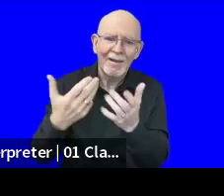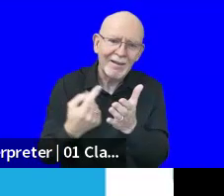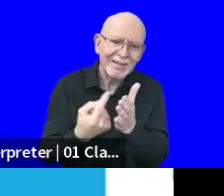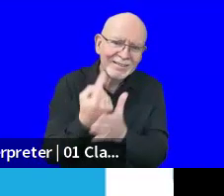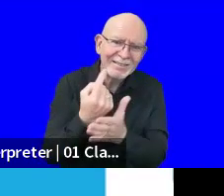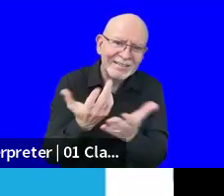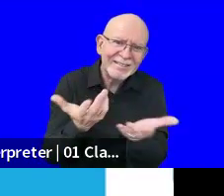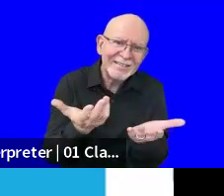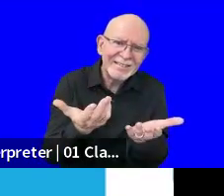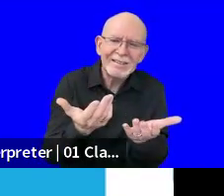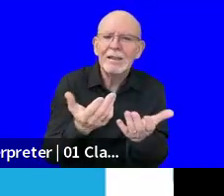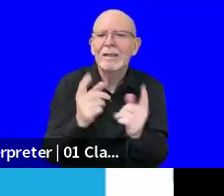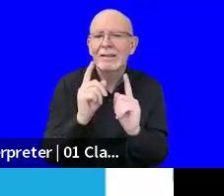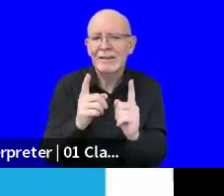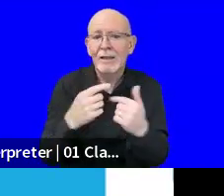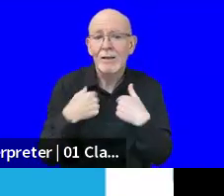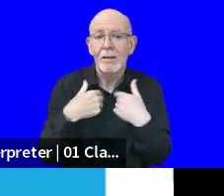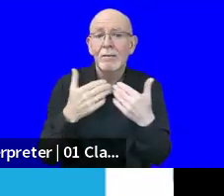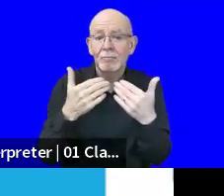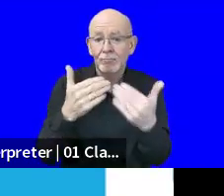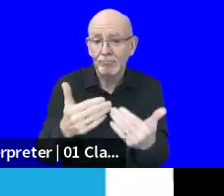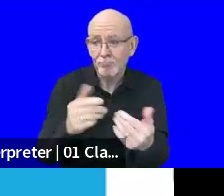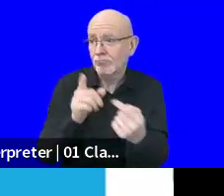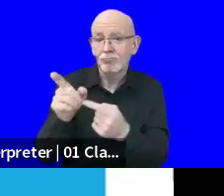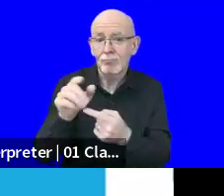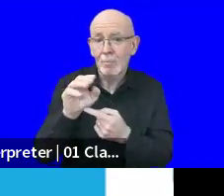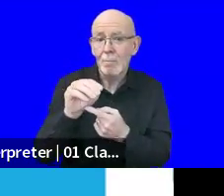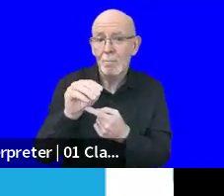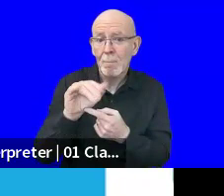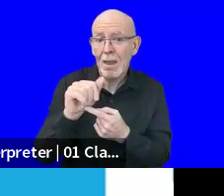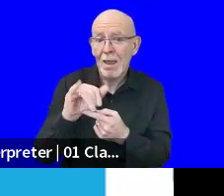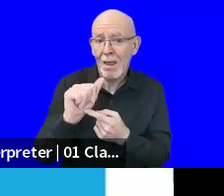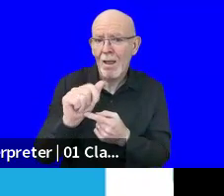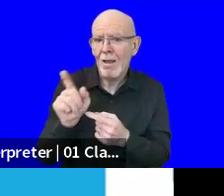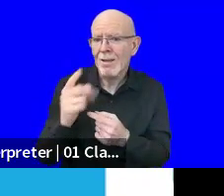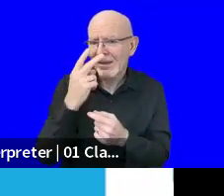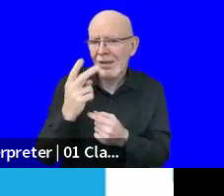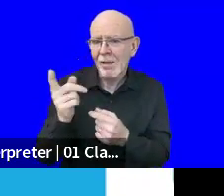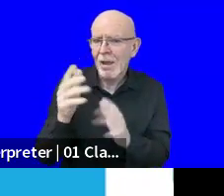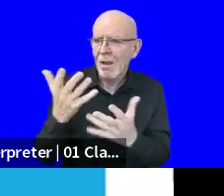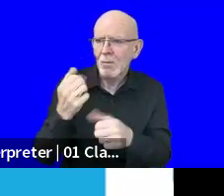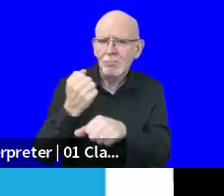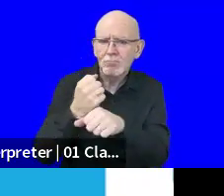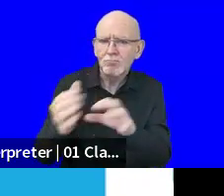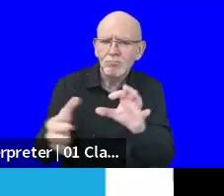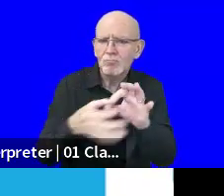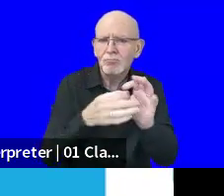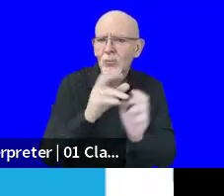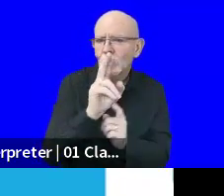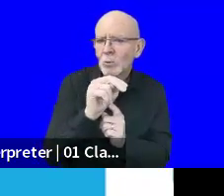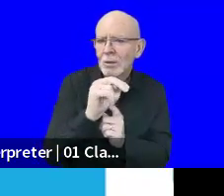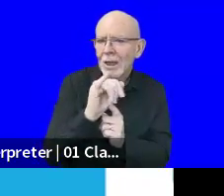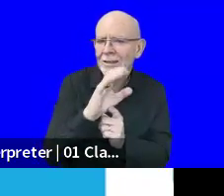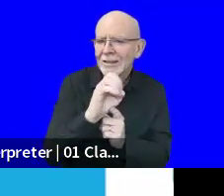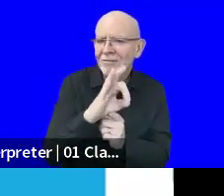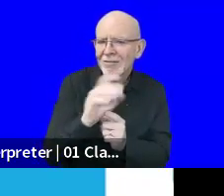to actually use the data that came from the disability cost study using the GSR